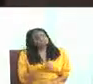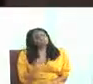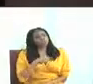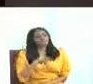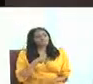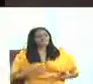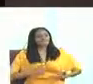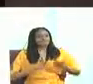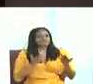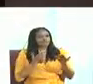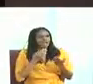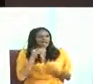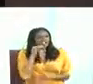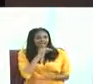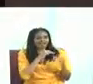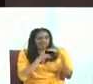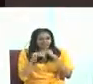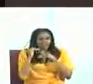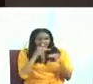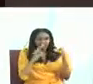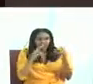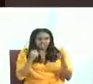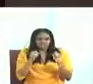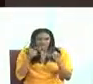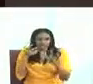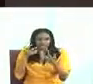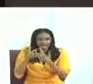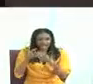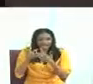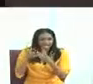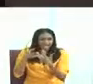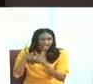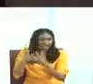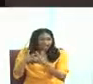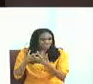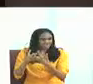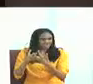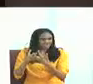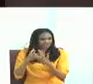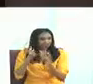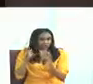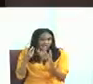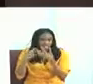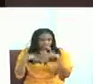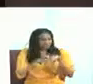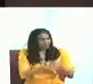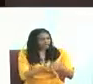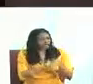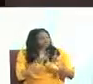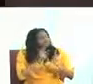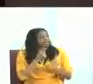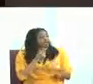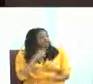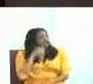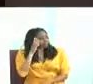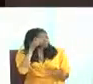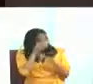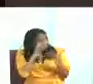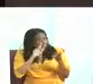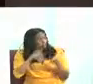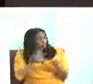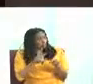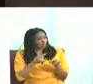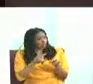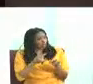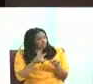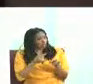lies. We try to fit in. To be in. Well, I'm here to tell you the only club I'm a part